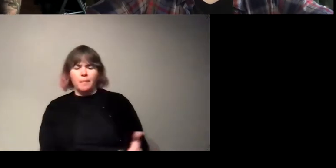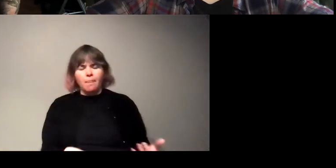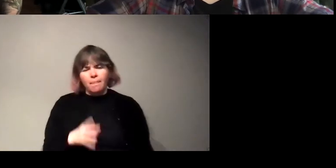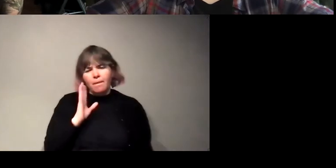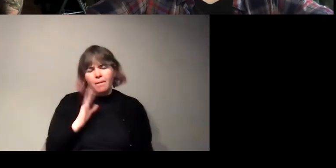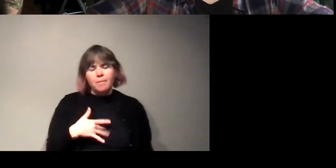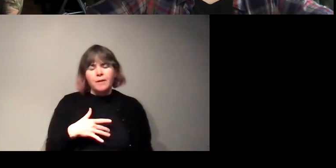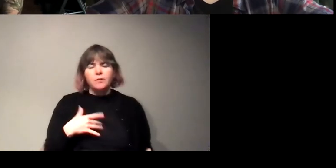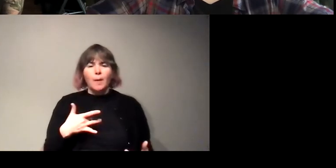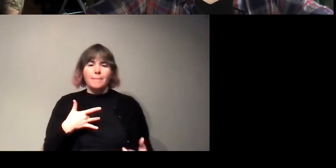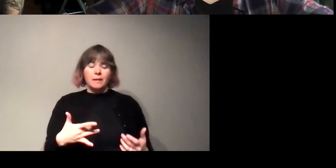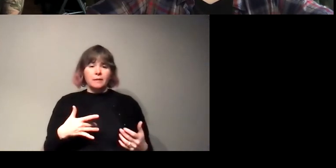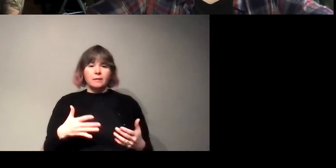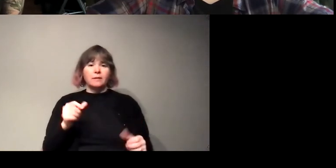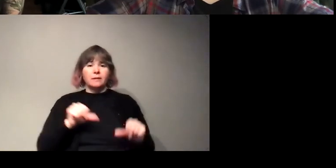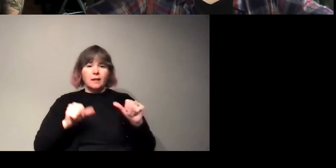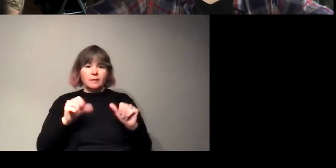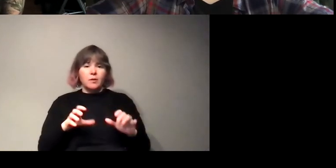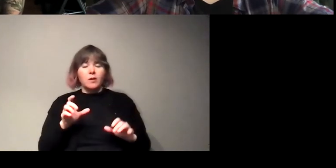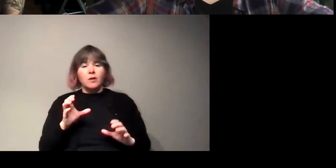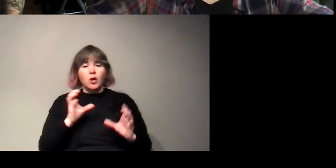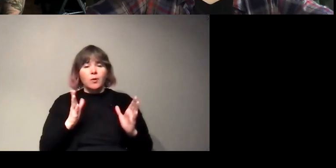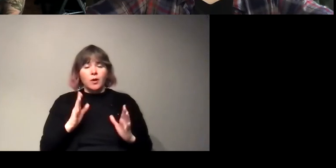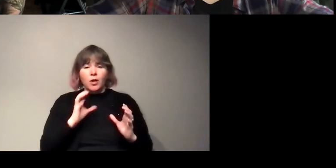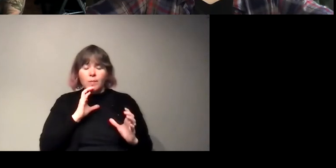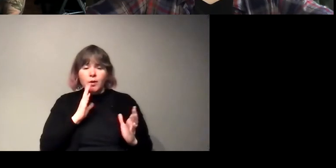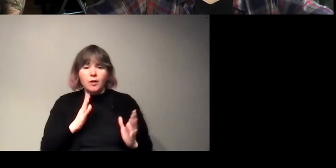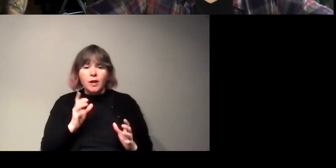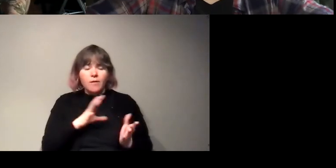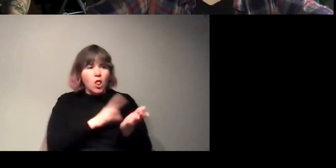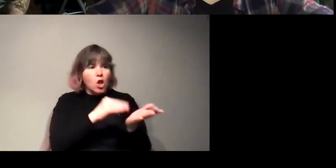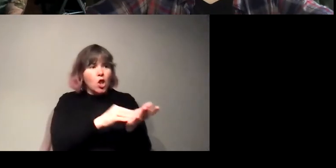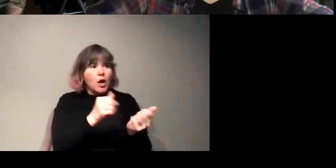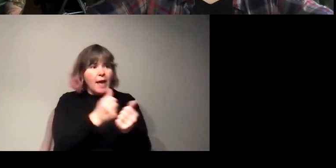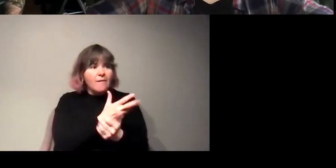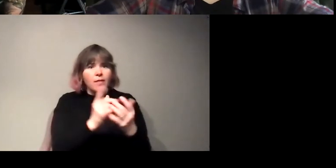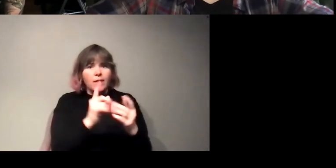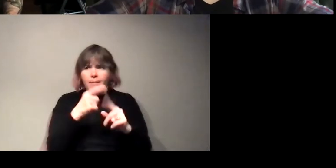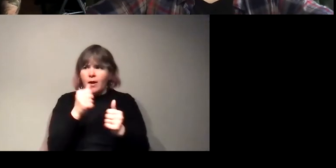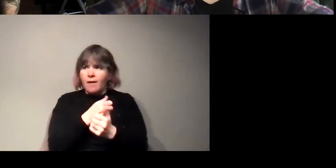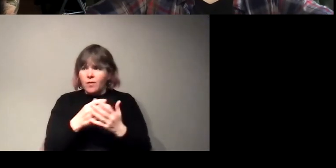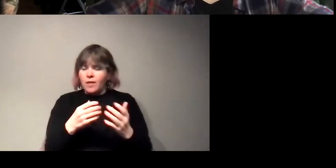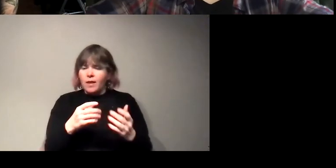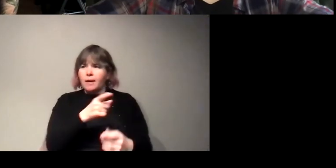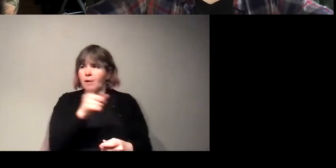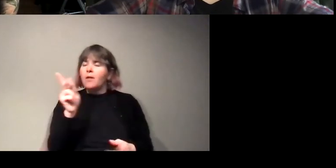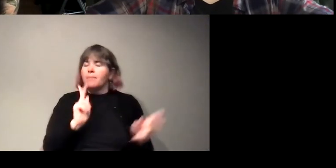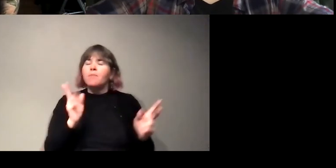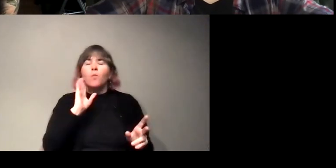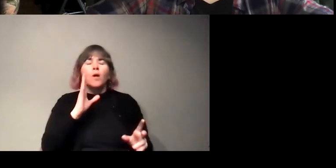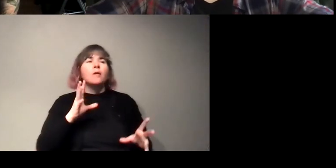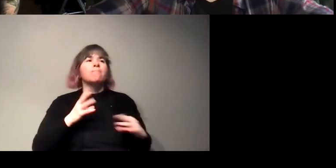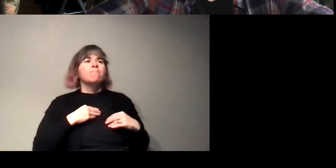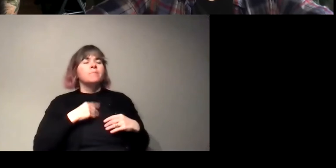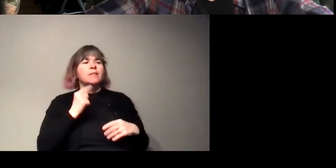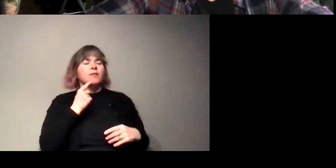science communicators find that they have to learn everything about everything in order to be taken seriously. And so that